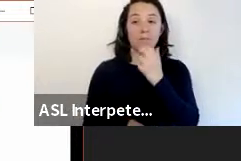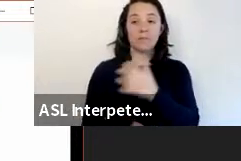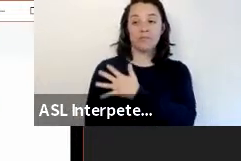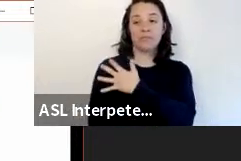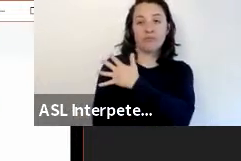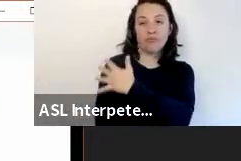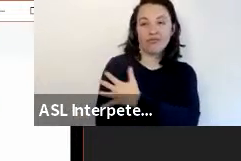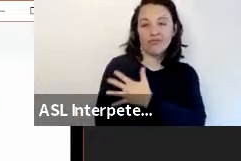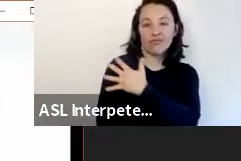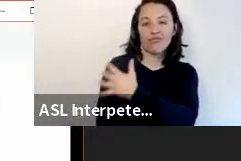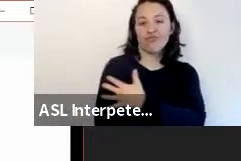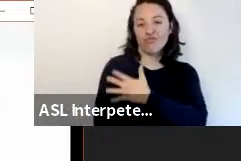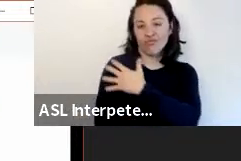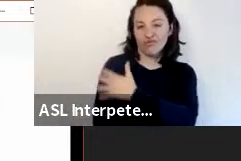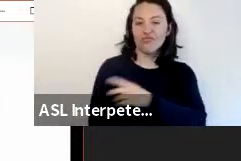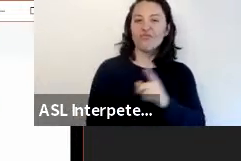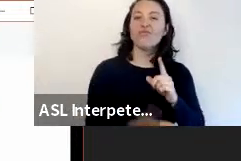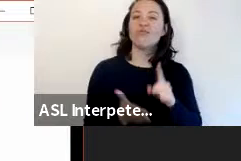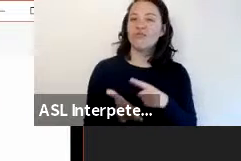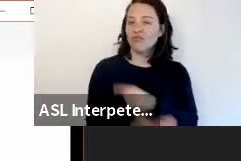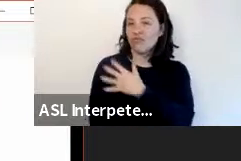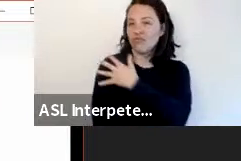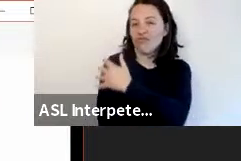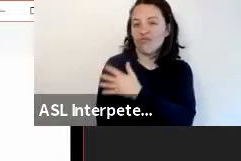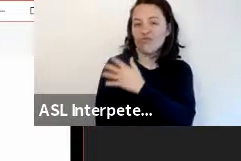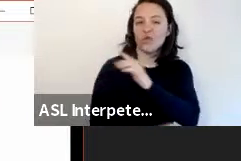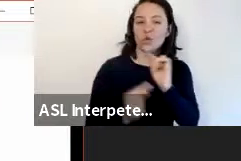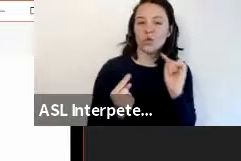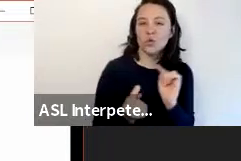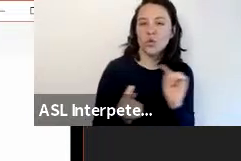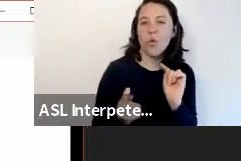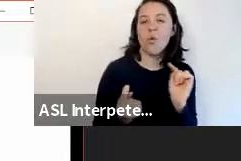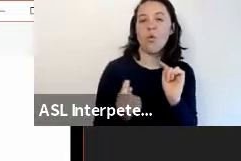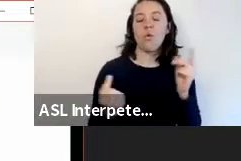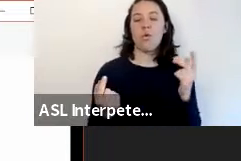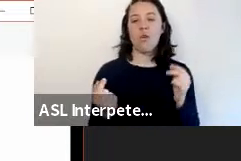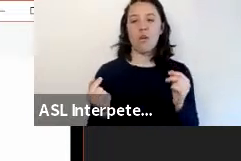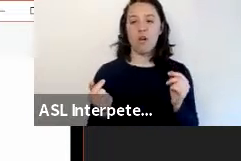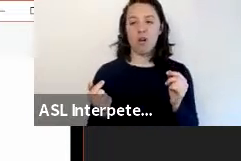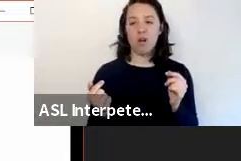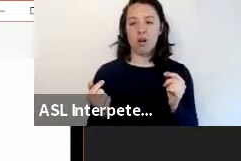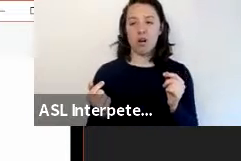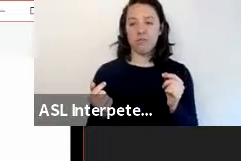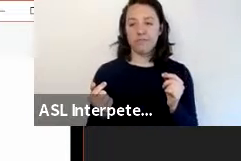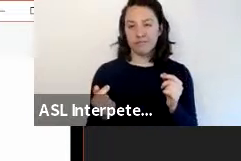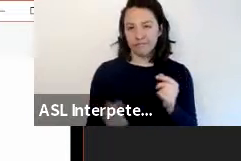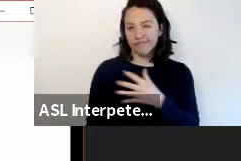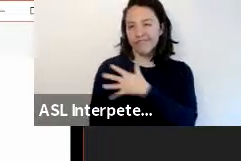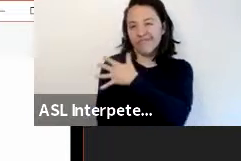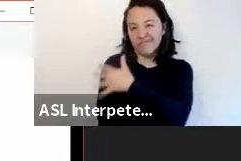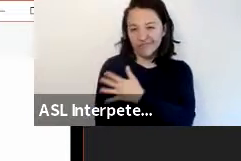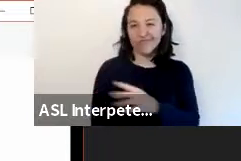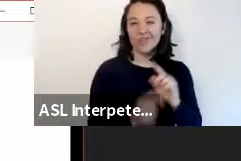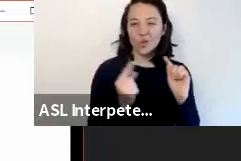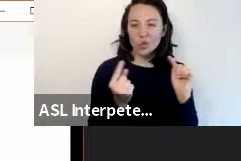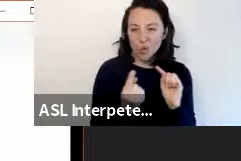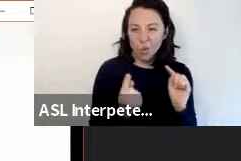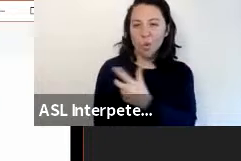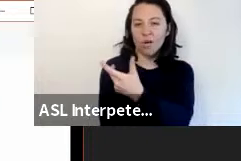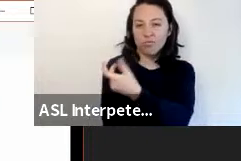that occur from the injection. So soreness at the site of